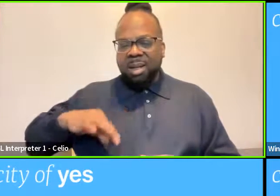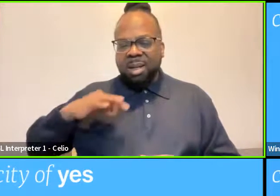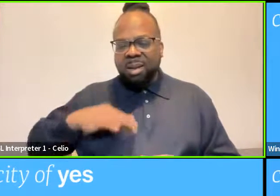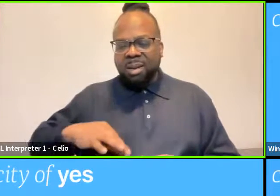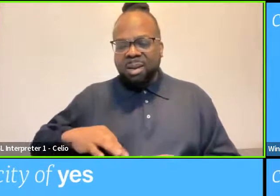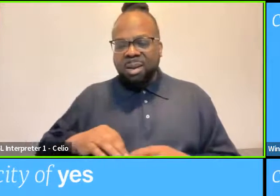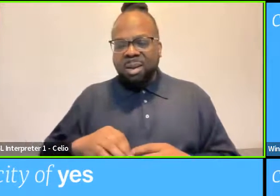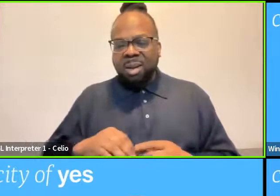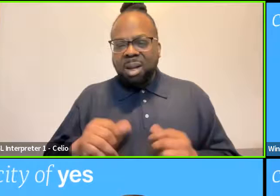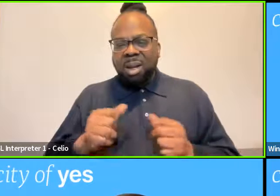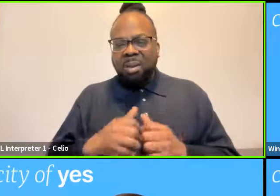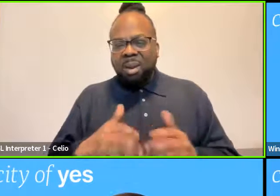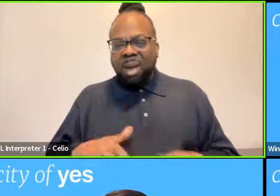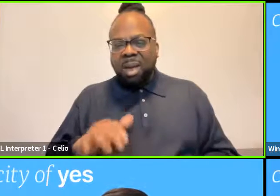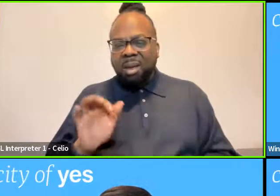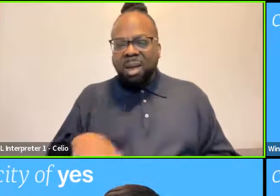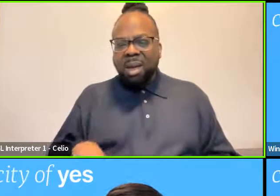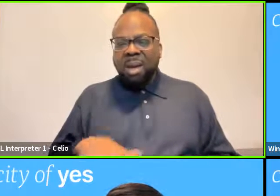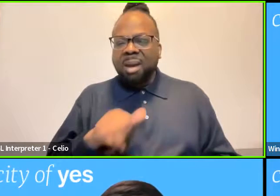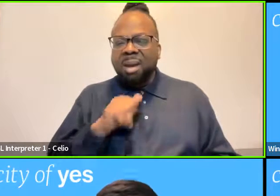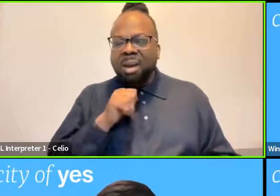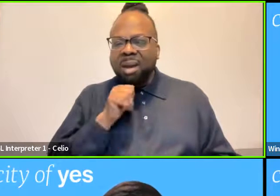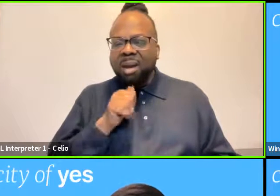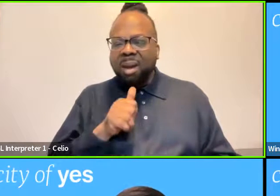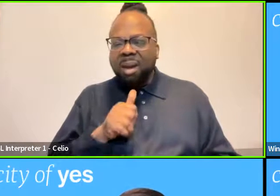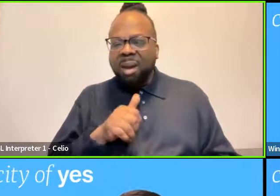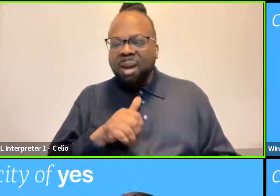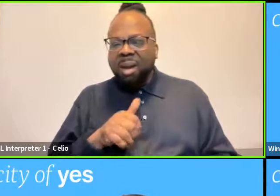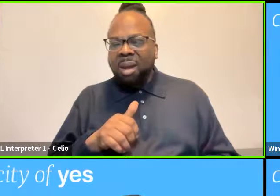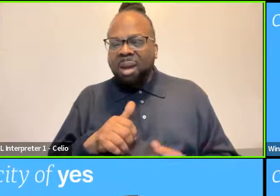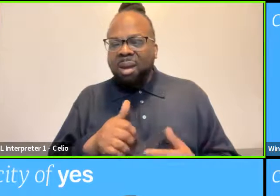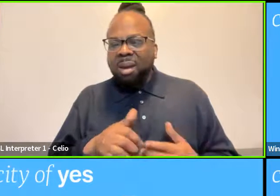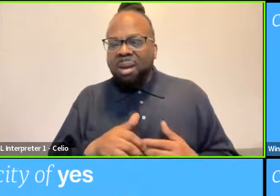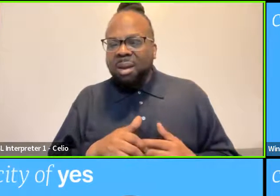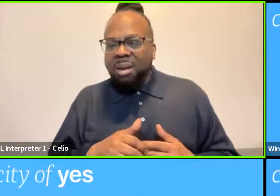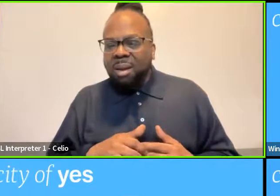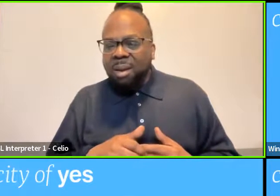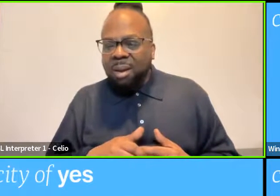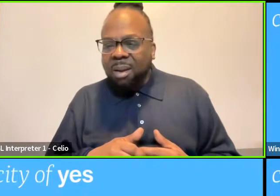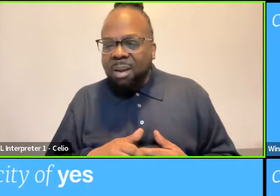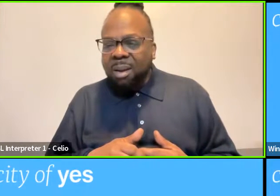you wouldn't see a lot of the mixed income developments being